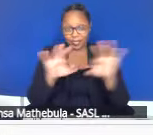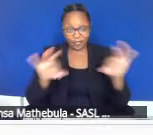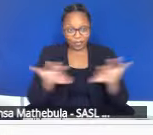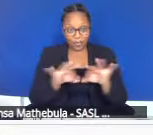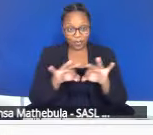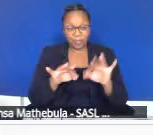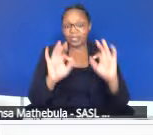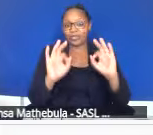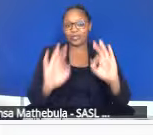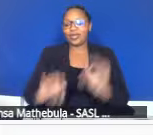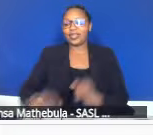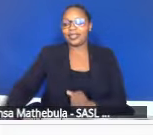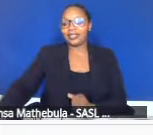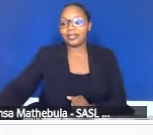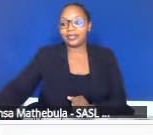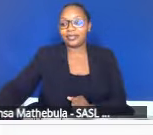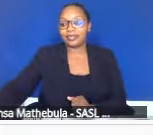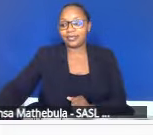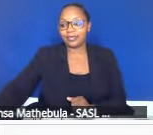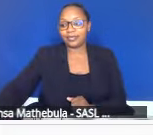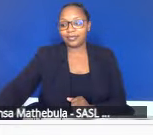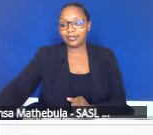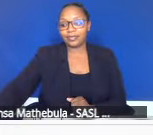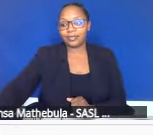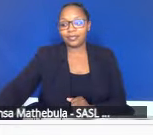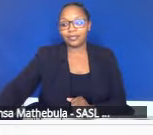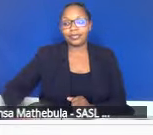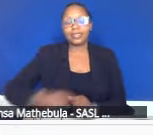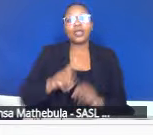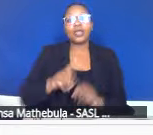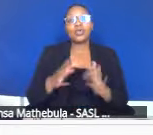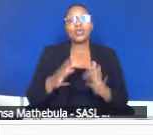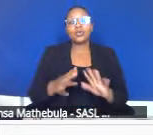the you will see that there's